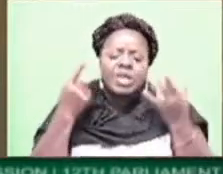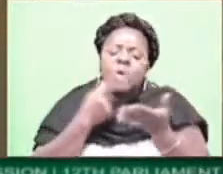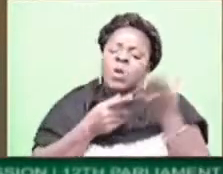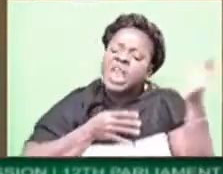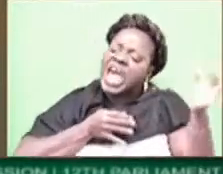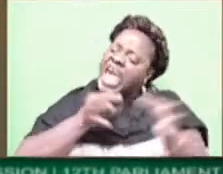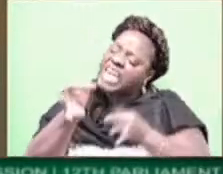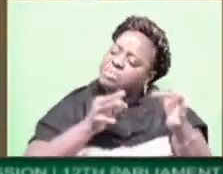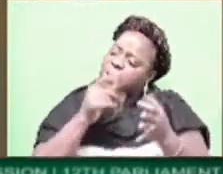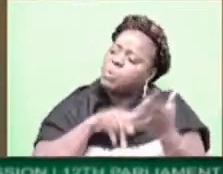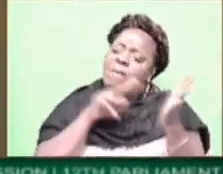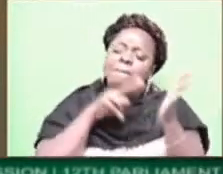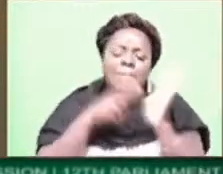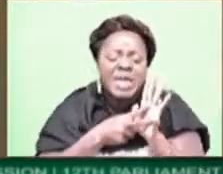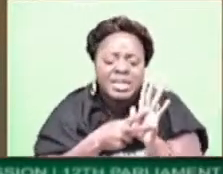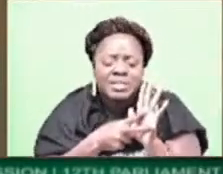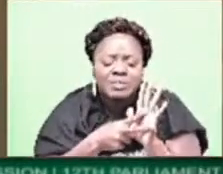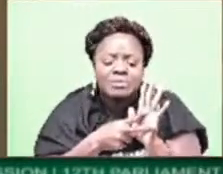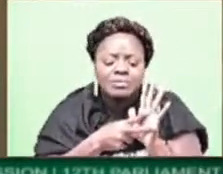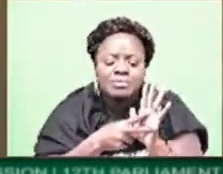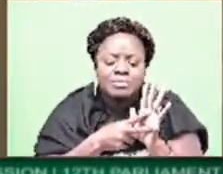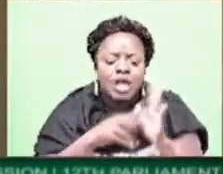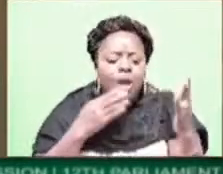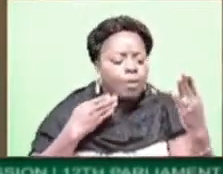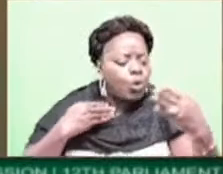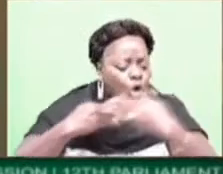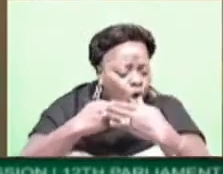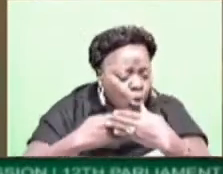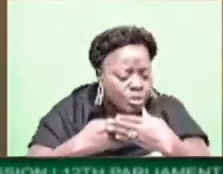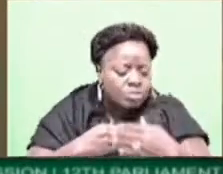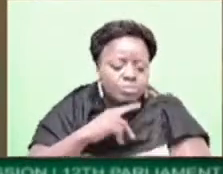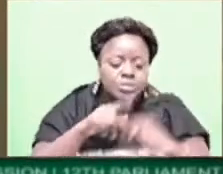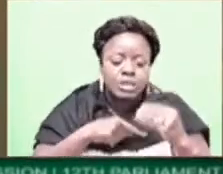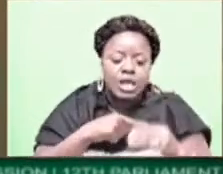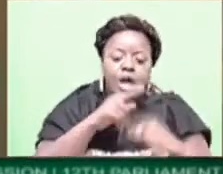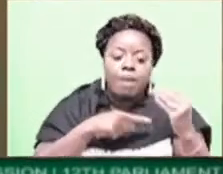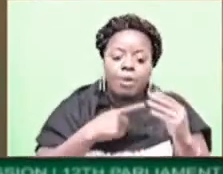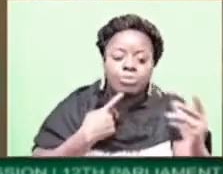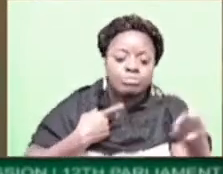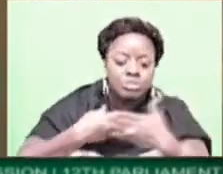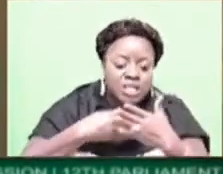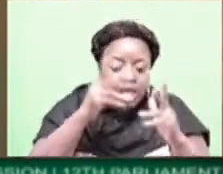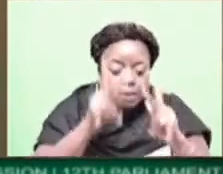being within 3 to 6 feet of someone for 15 minutes or more.